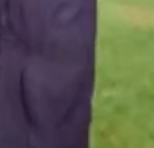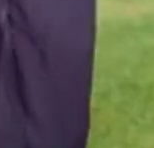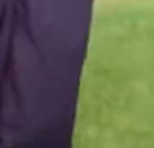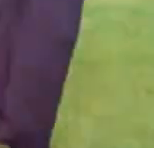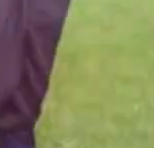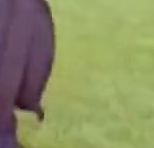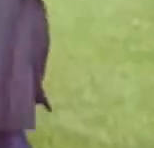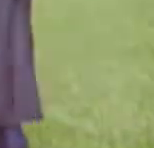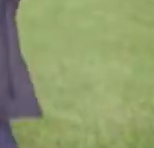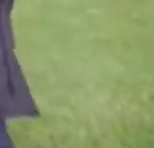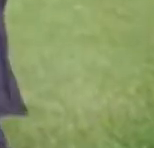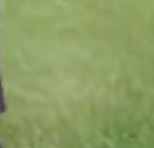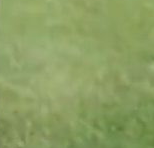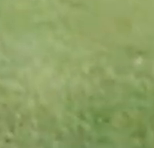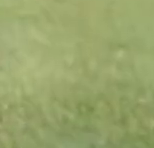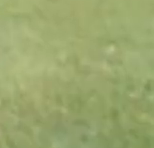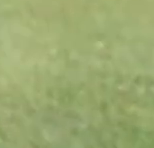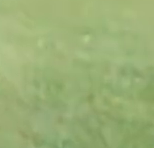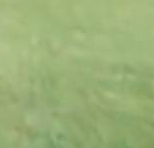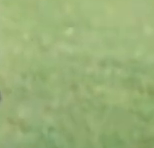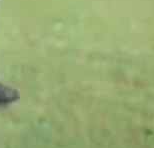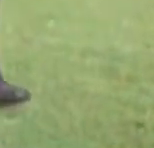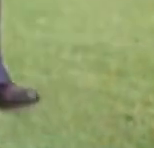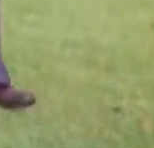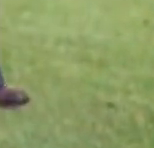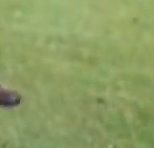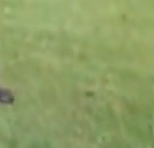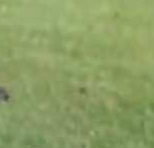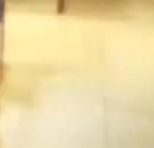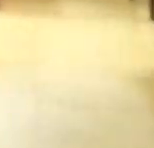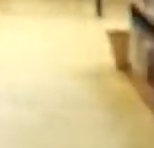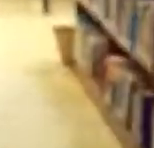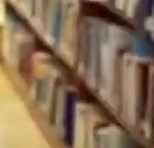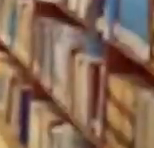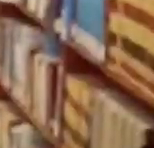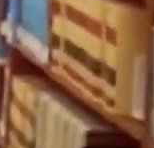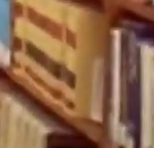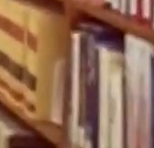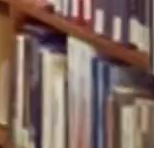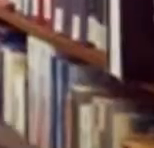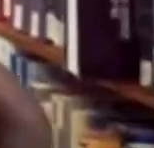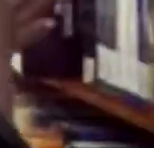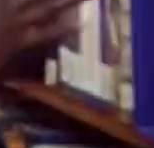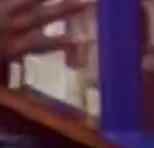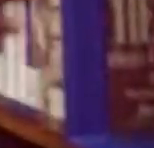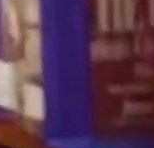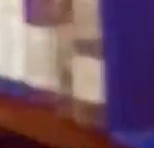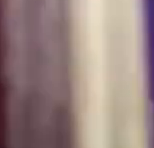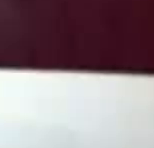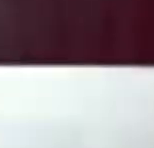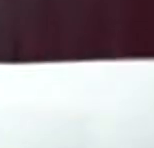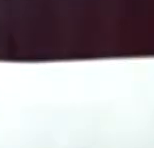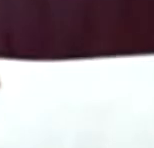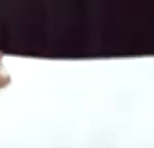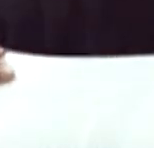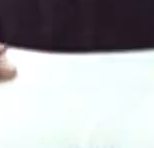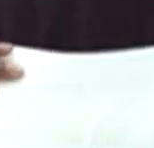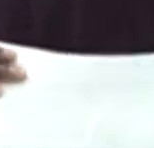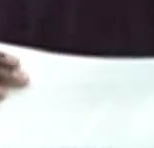Channel. University of Eastern Africa Baraton, a chartered Seventh-day Adventist Church institution of higher learning.